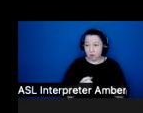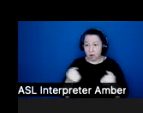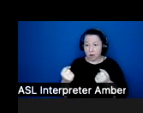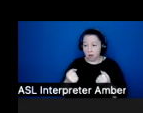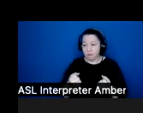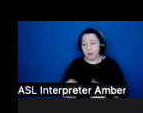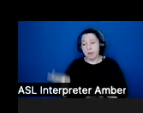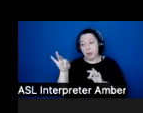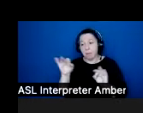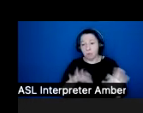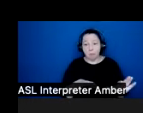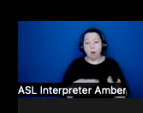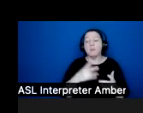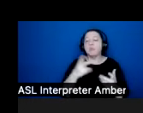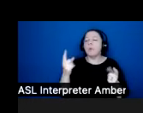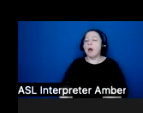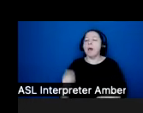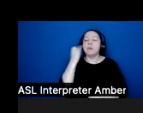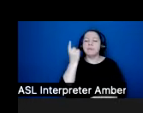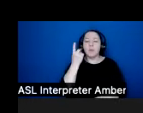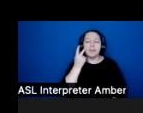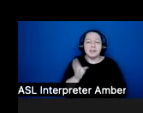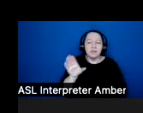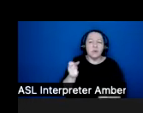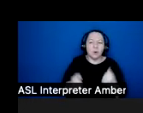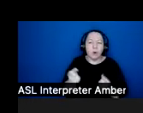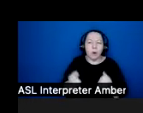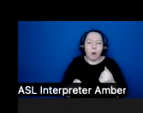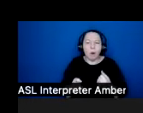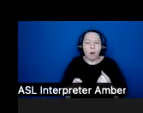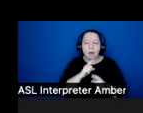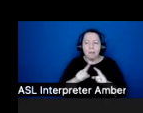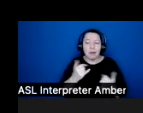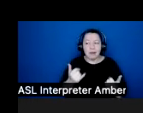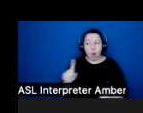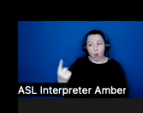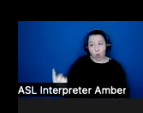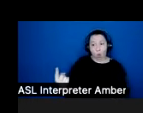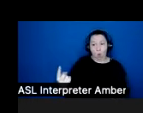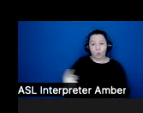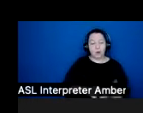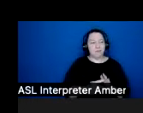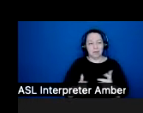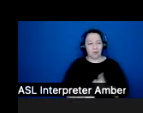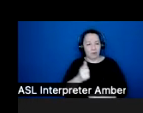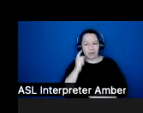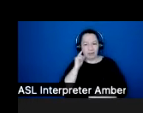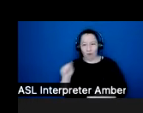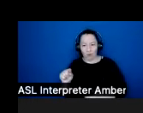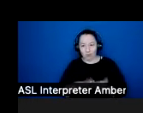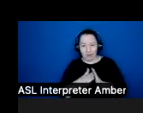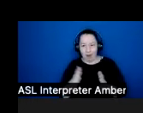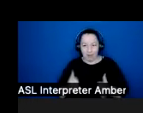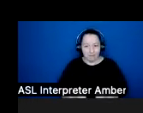What happens if somebody sees your car and you're alone? Then you're at risk of becoming a victim. So it's